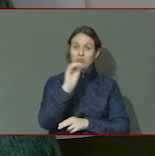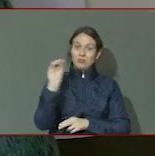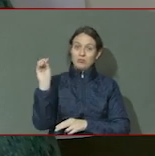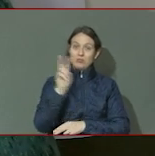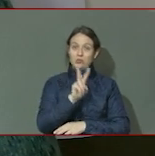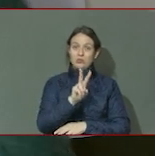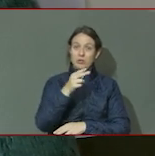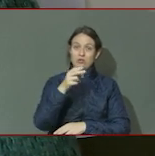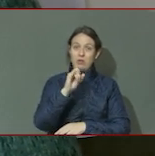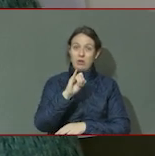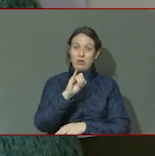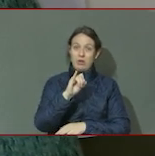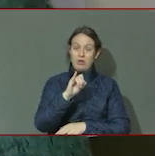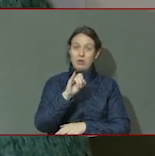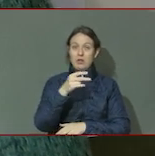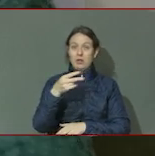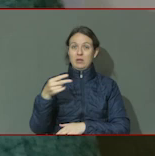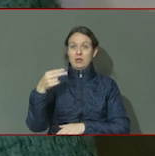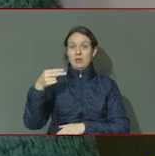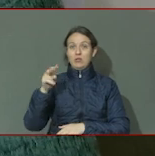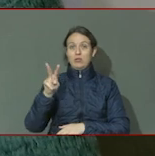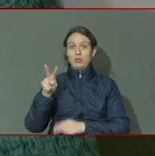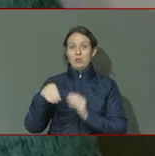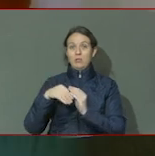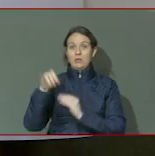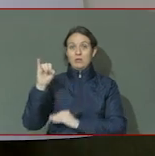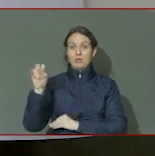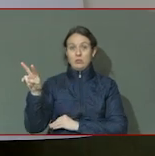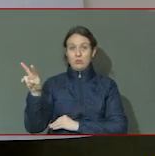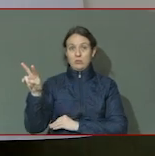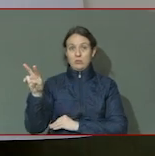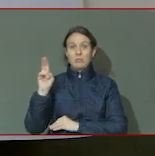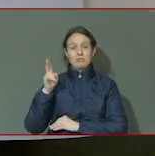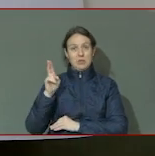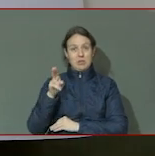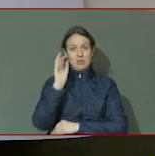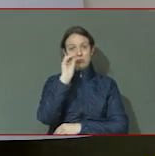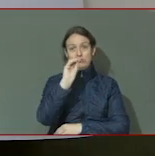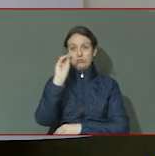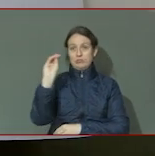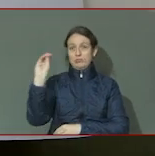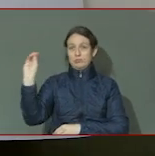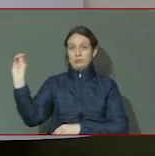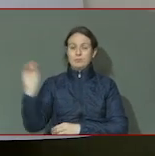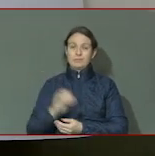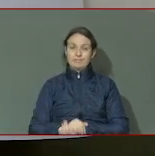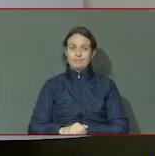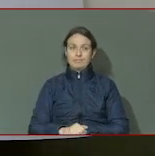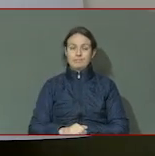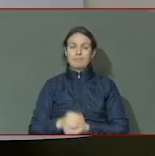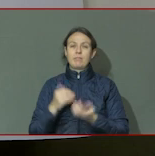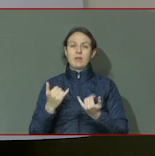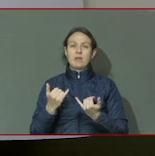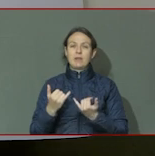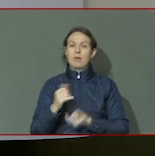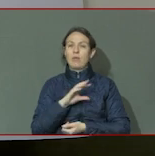2HI gives me H2 plus I2. Okay, there's my reaction. Now they ask